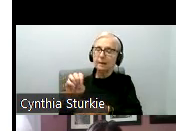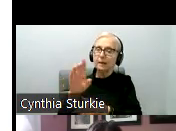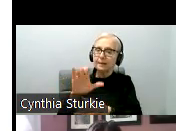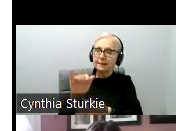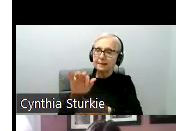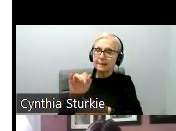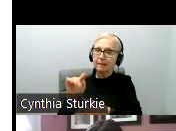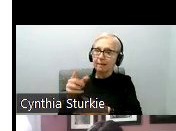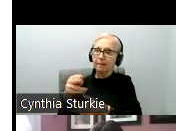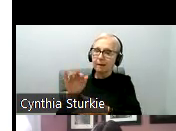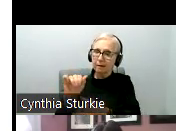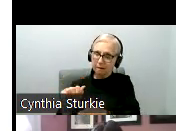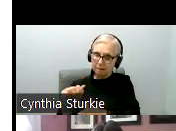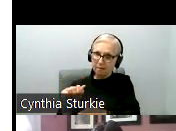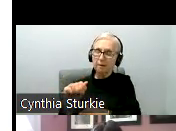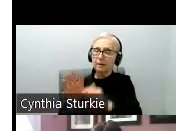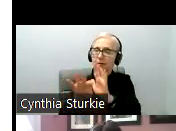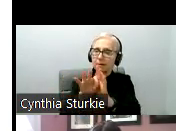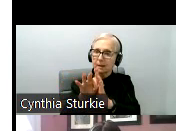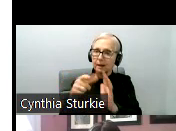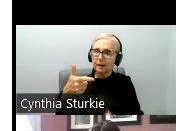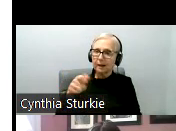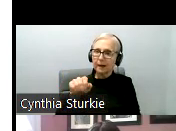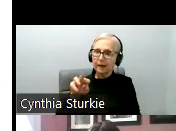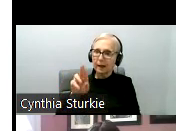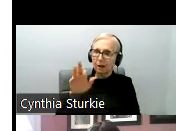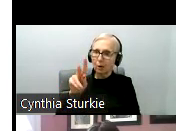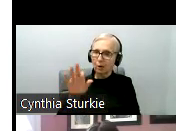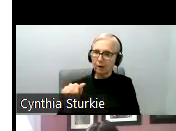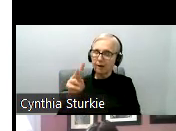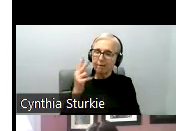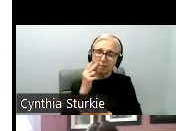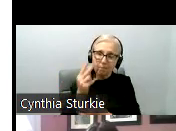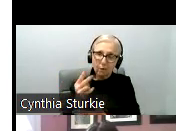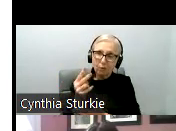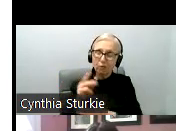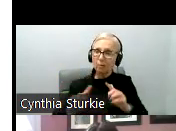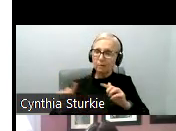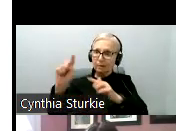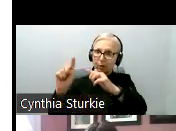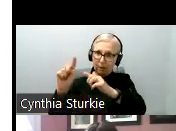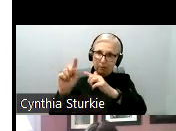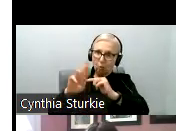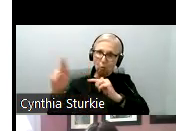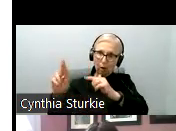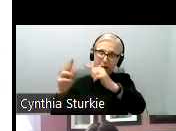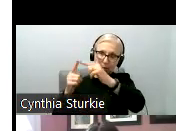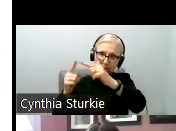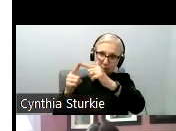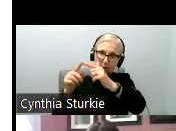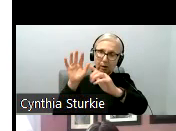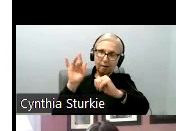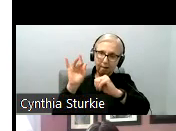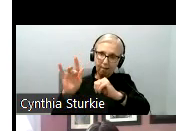Cynthia. You will select gallery view from the upper right-hand corner of your screen. Click on the